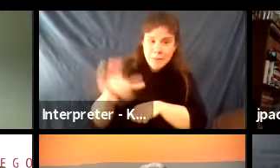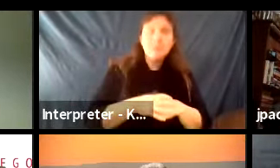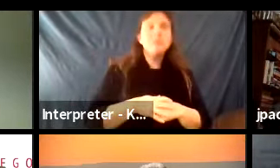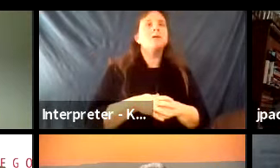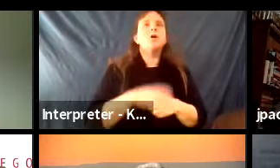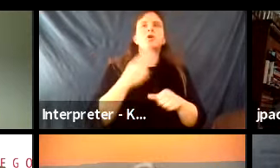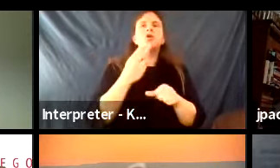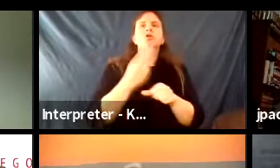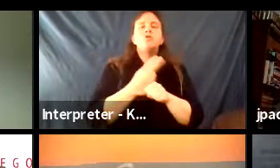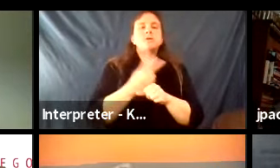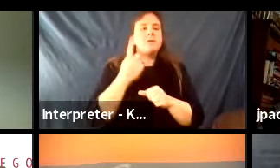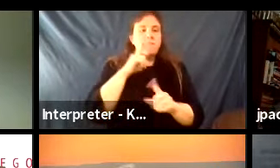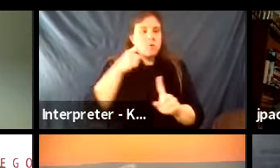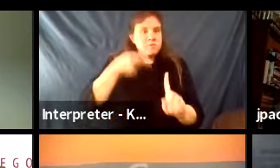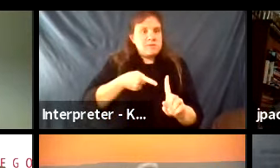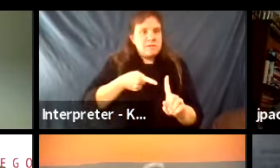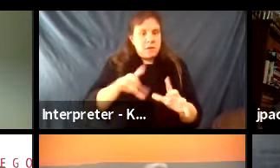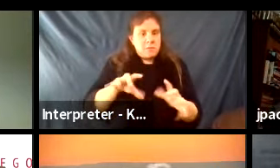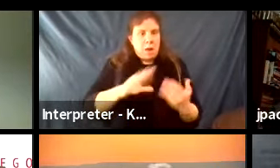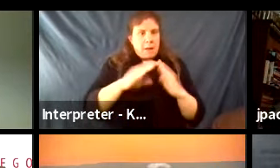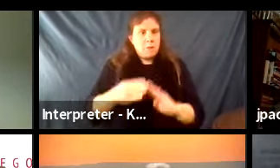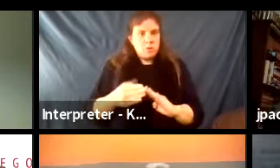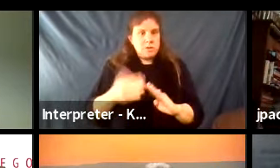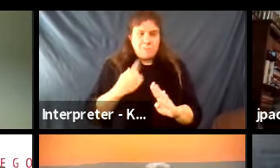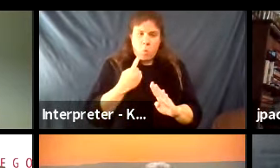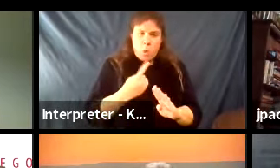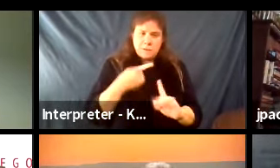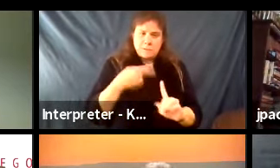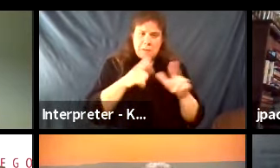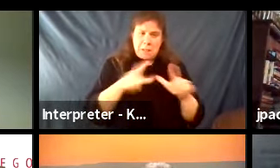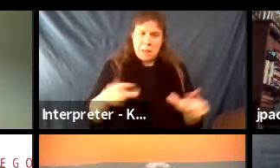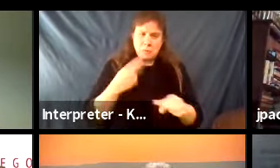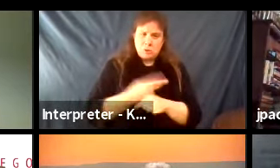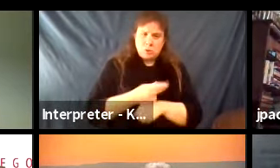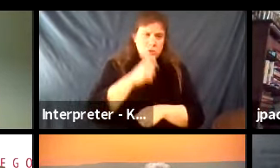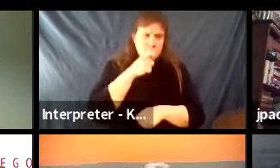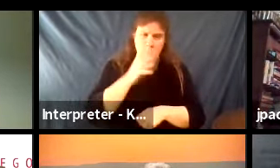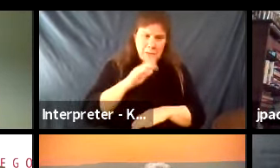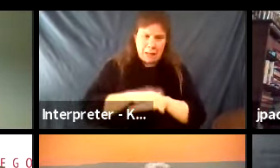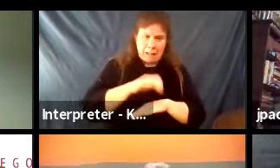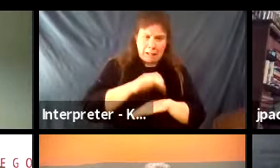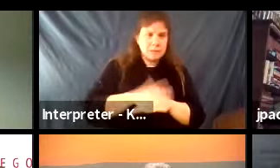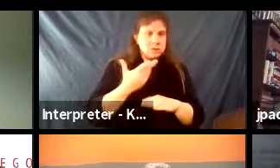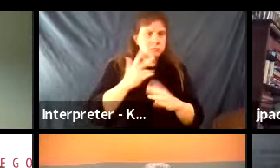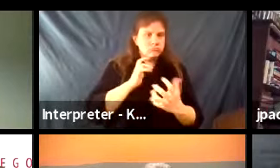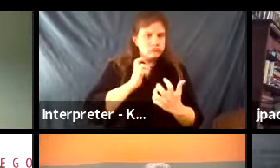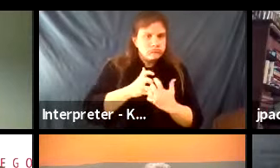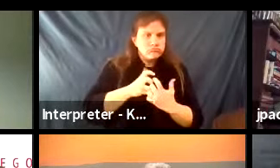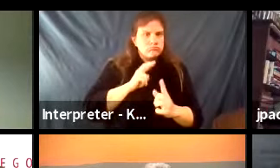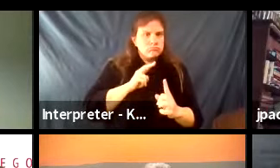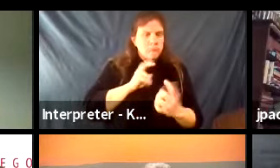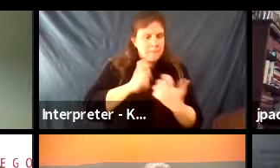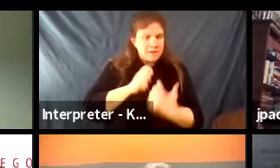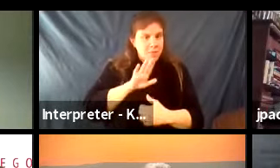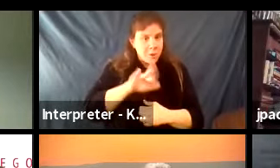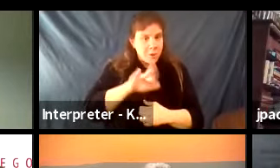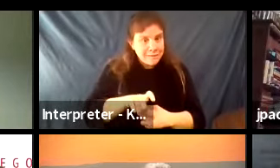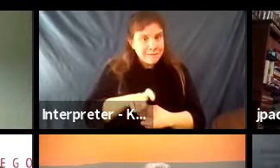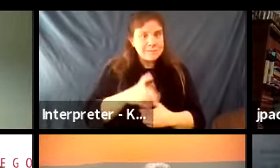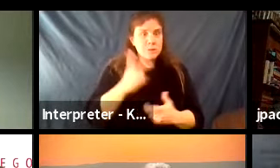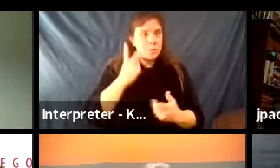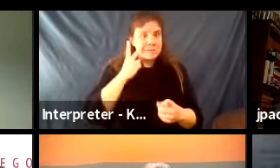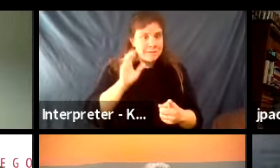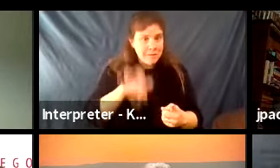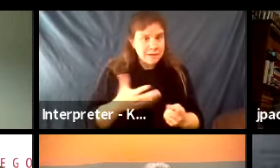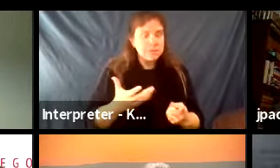using, like WeChat? Are we seeing all of these trusted partners in that area? So, really appreciative of